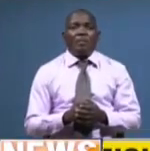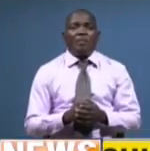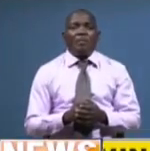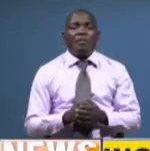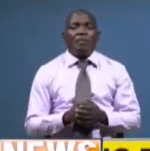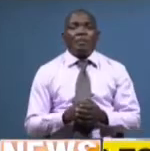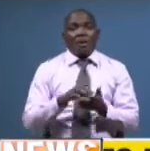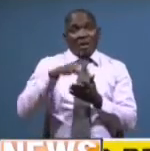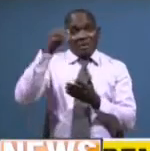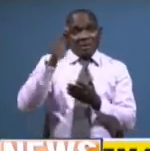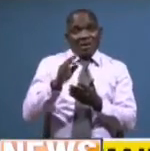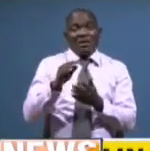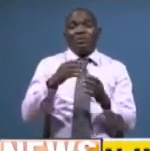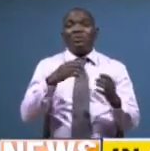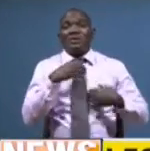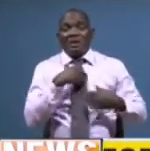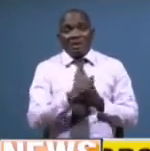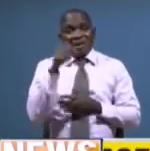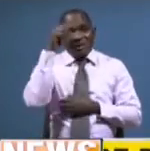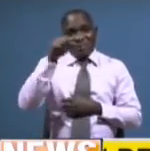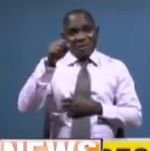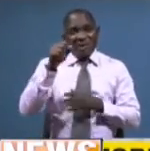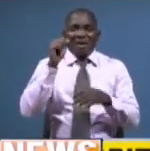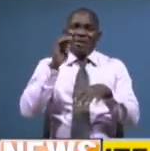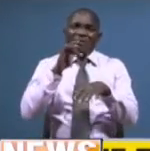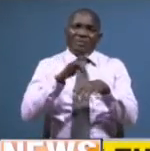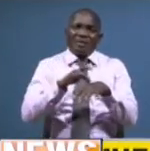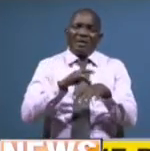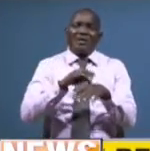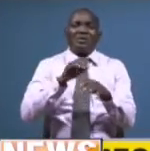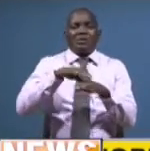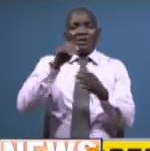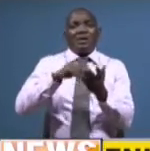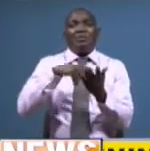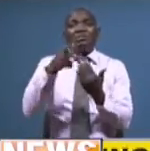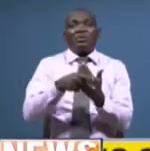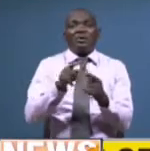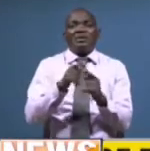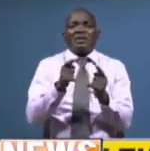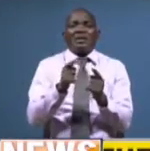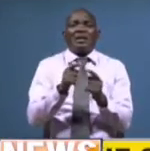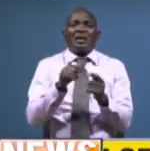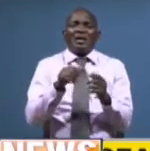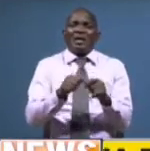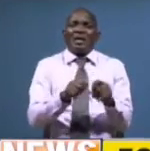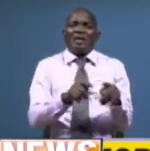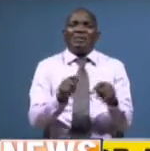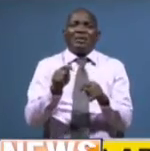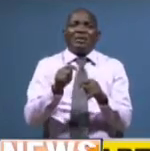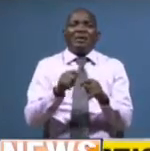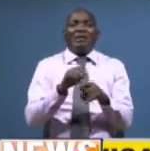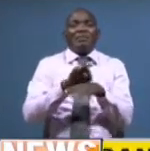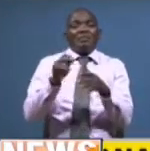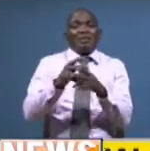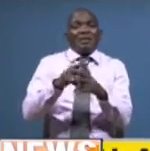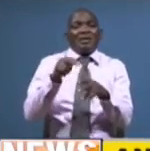country. The students say the strike action is affecting their programs and may impact the third trimester field